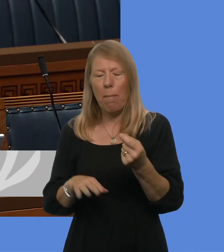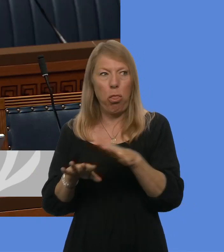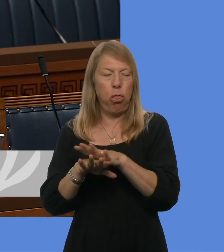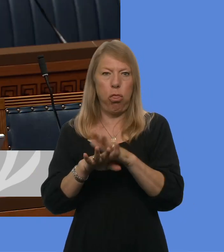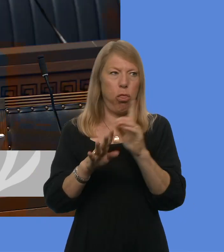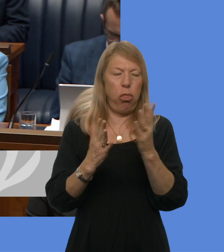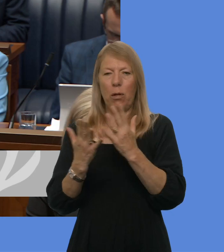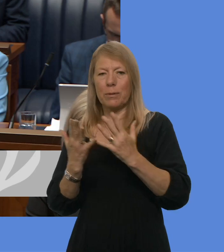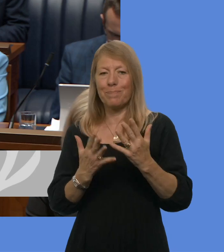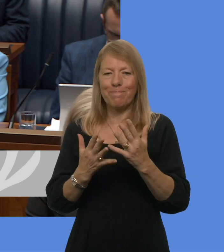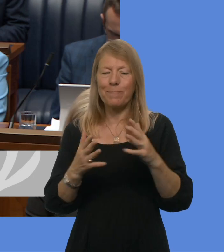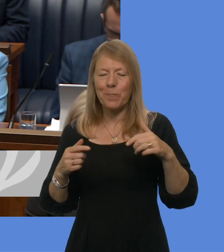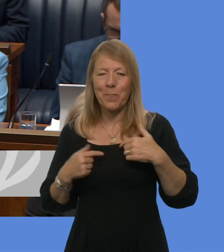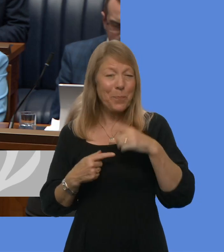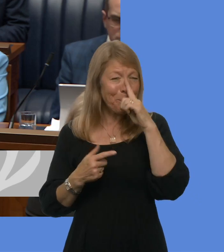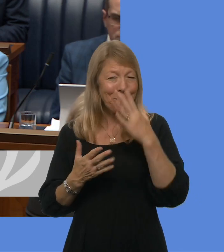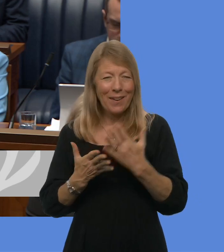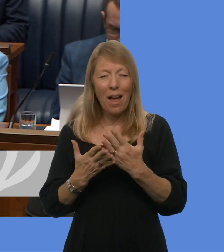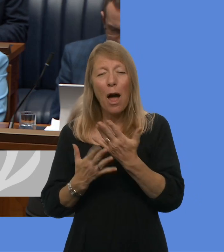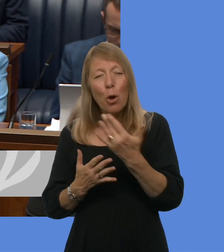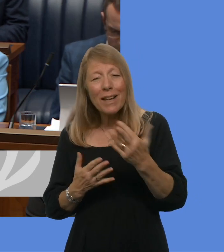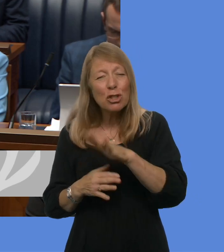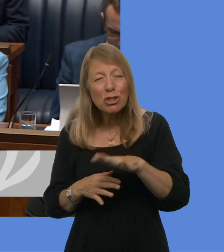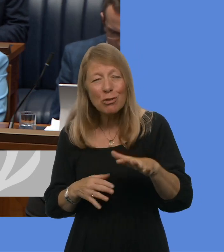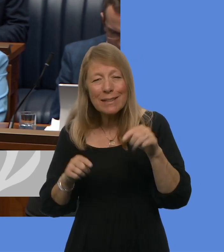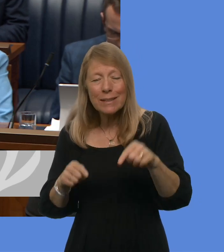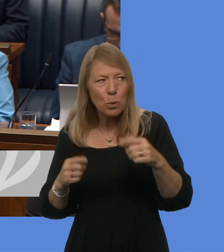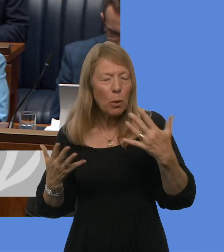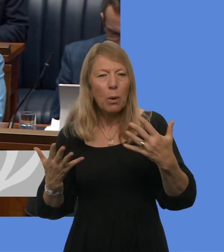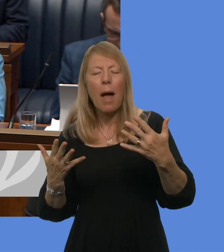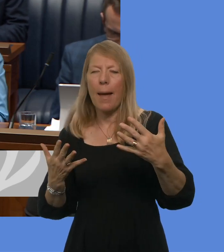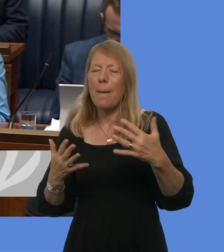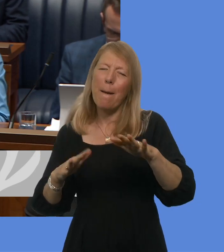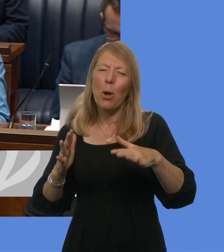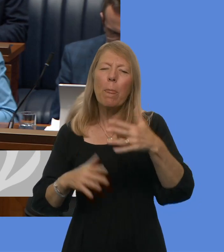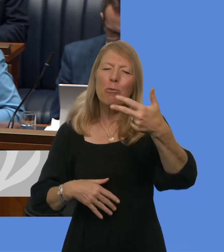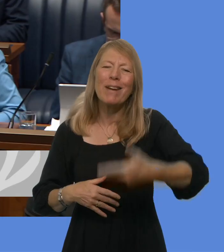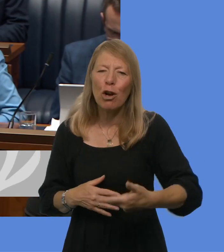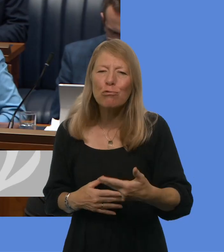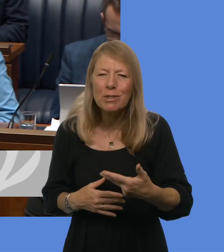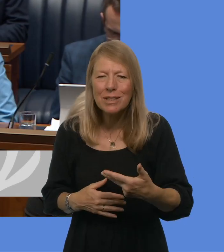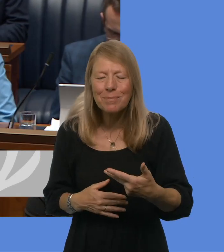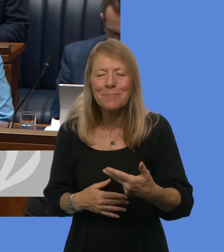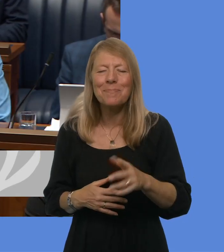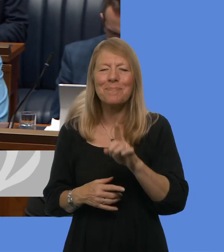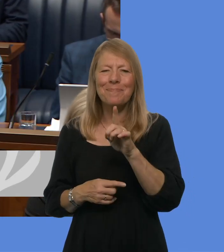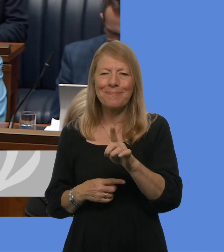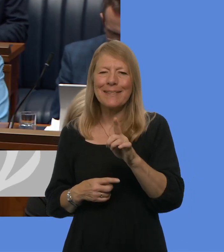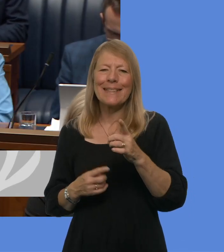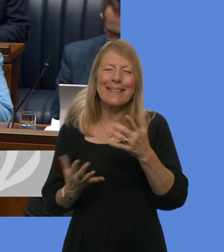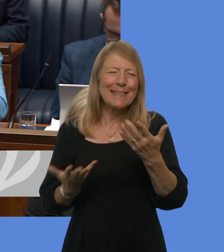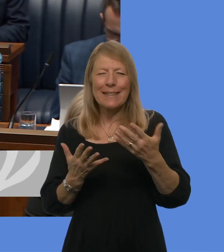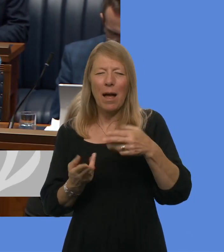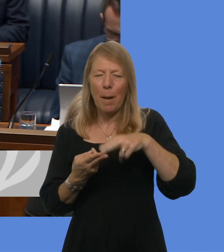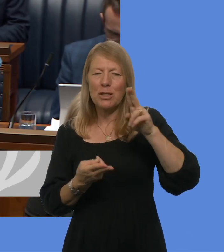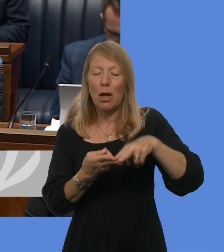around 300 children, the figure changes as we bring more settings online, are currently in need of having provision met